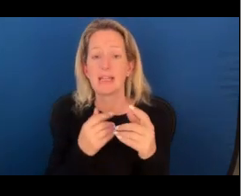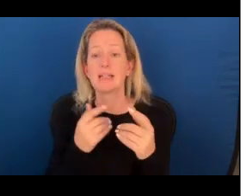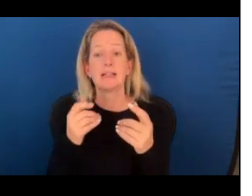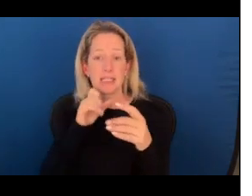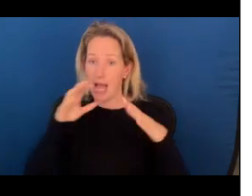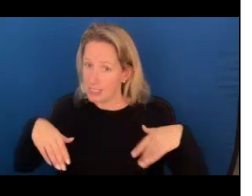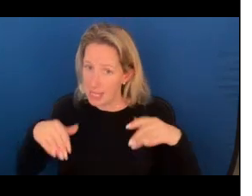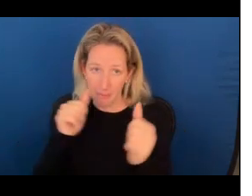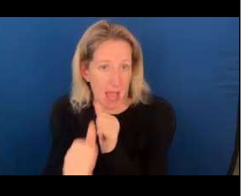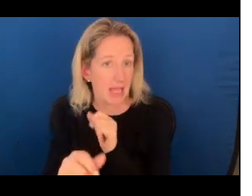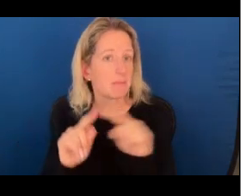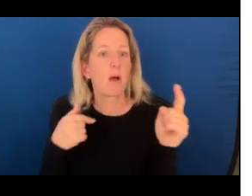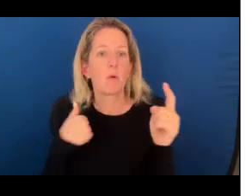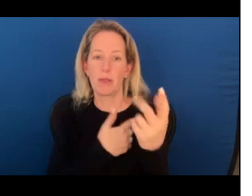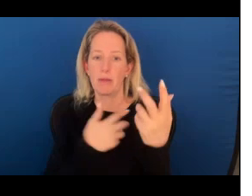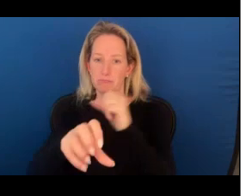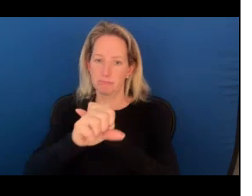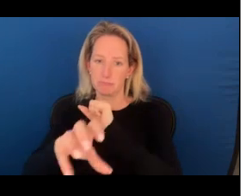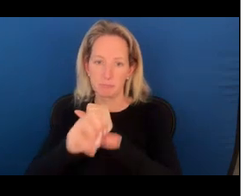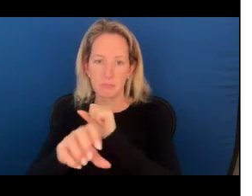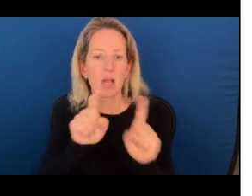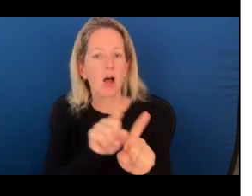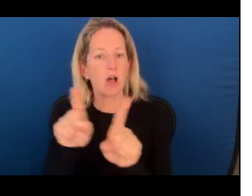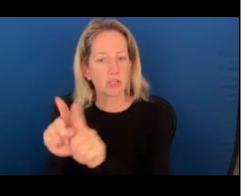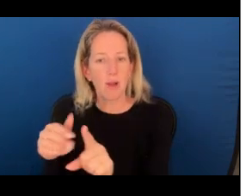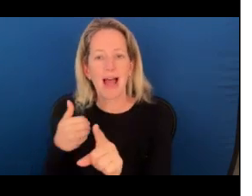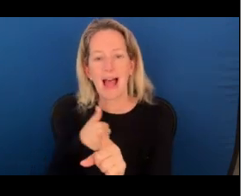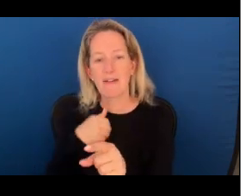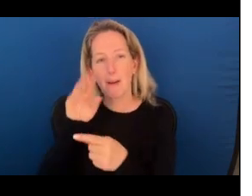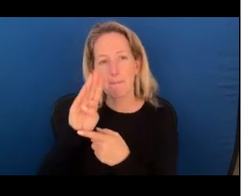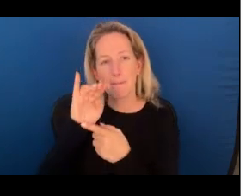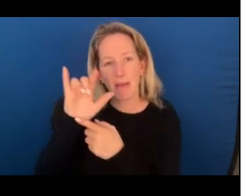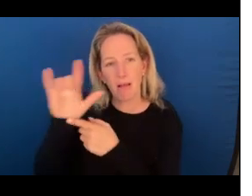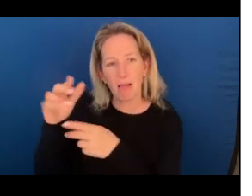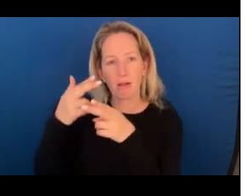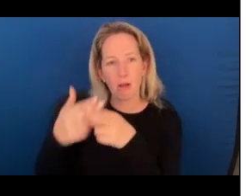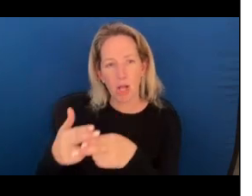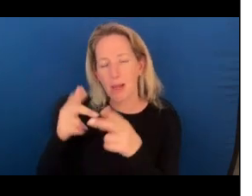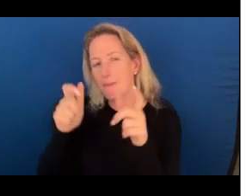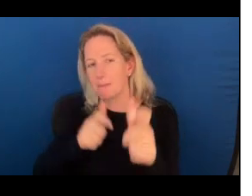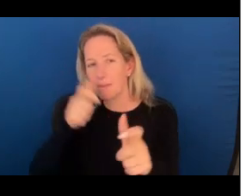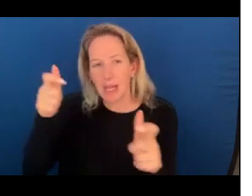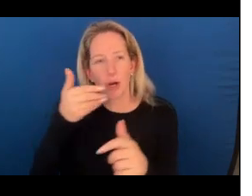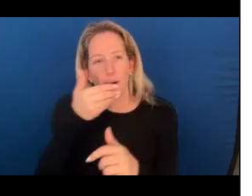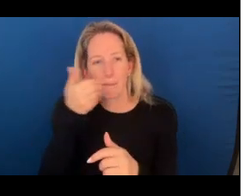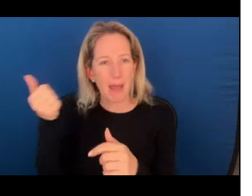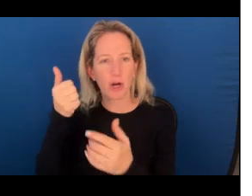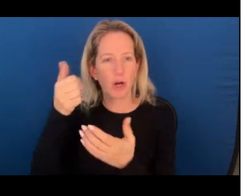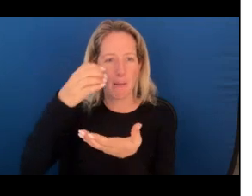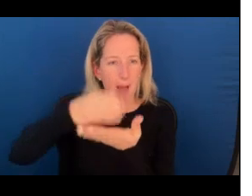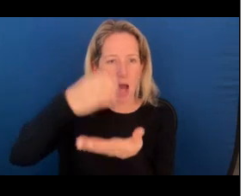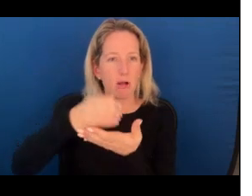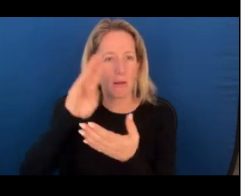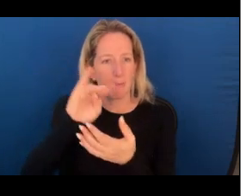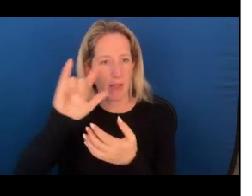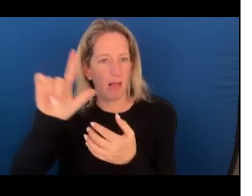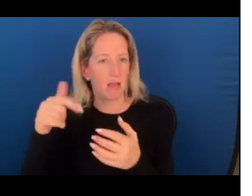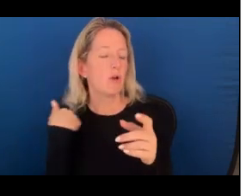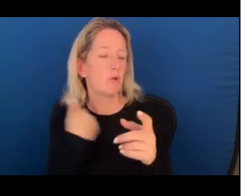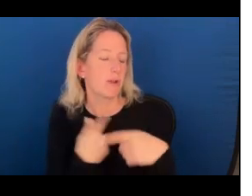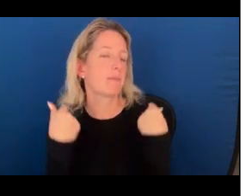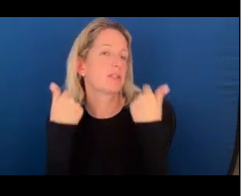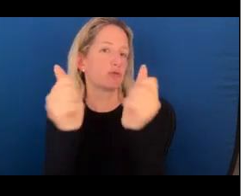about it. We also have a bigger, better bottle bill that we've been trying to pass. So another thing to